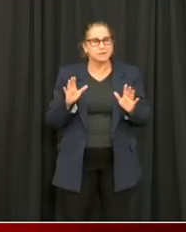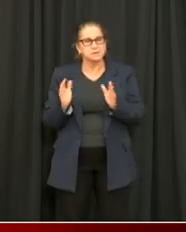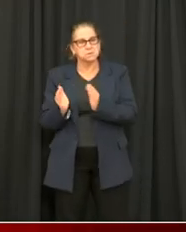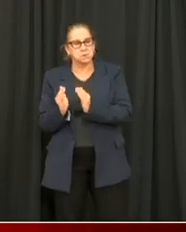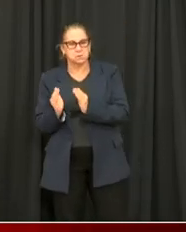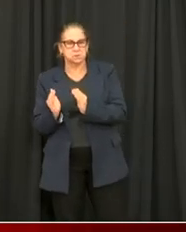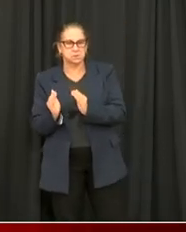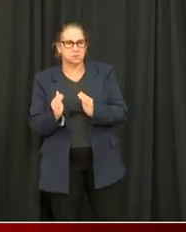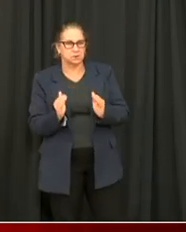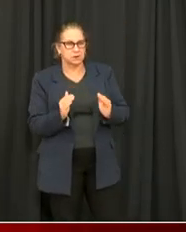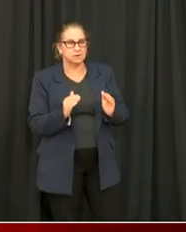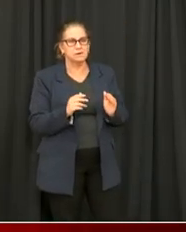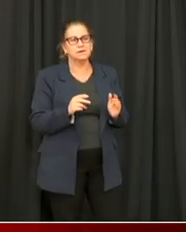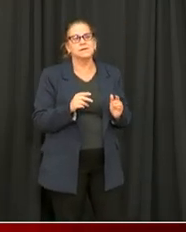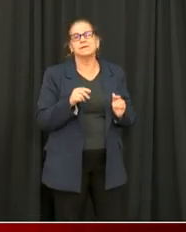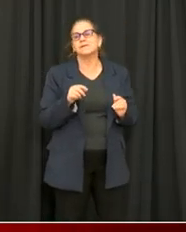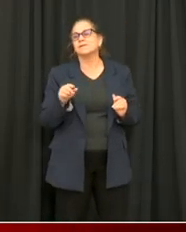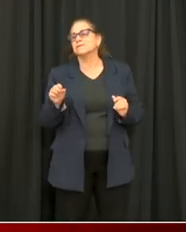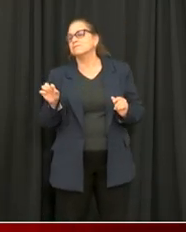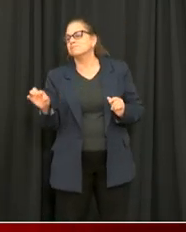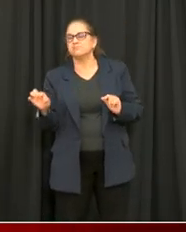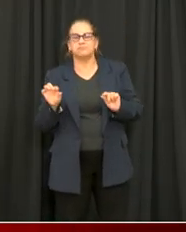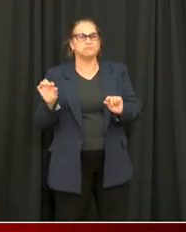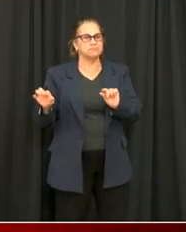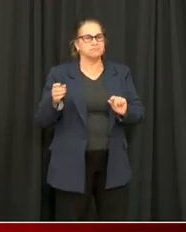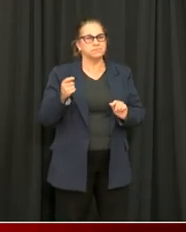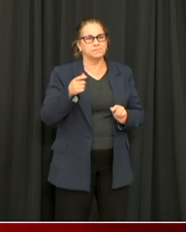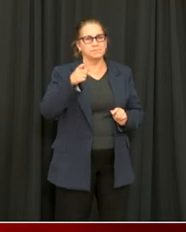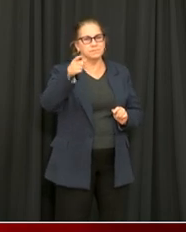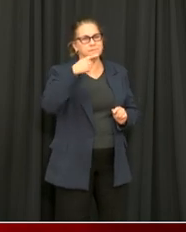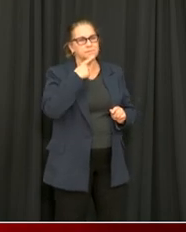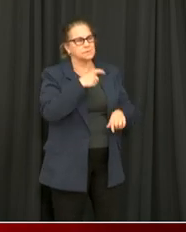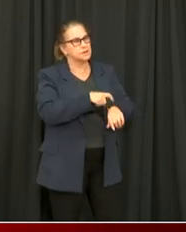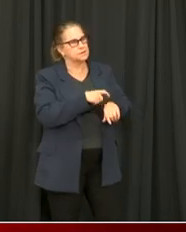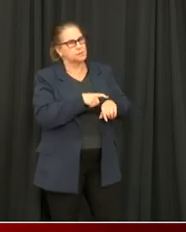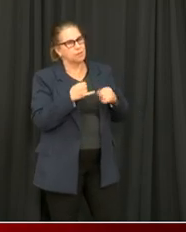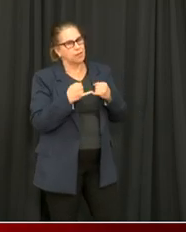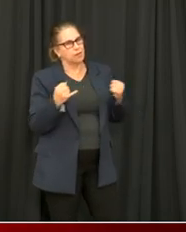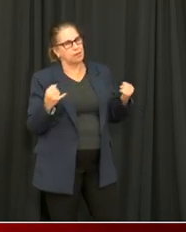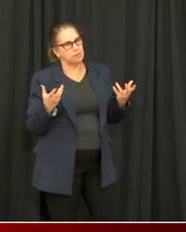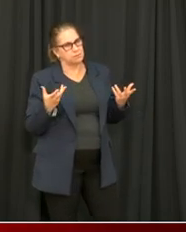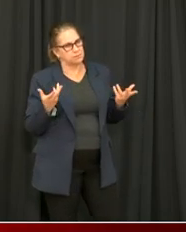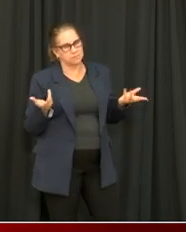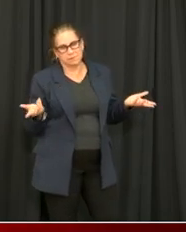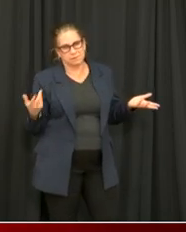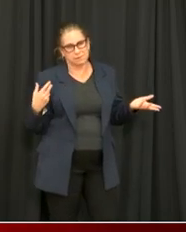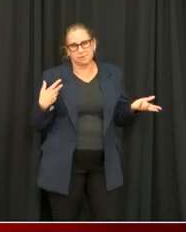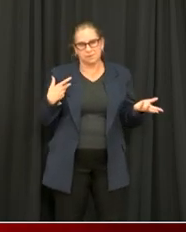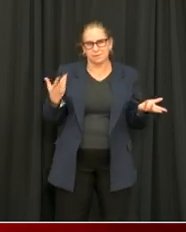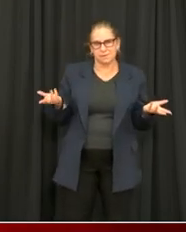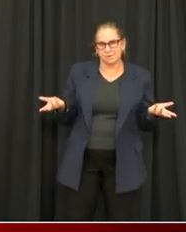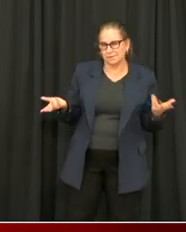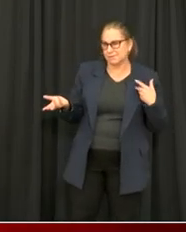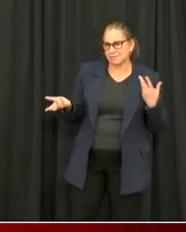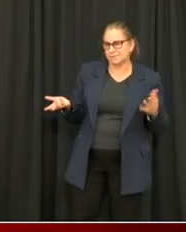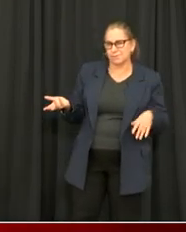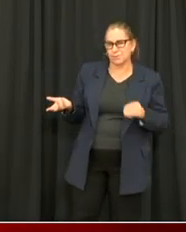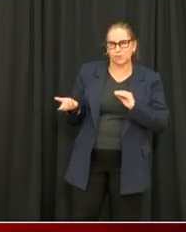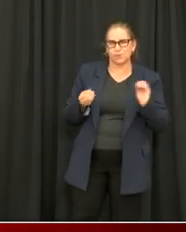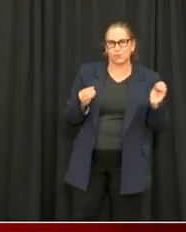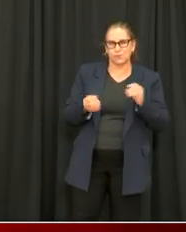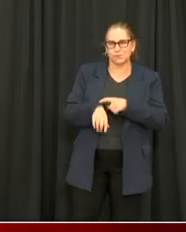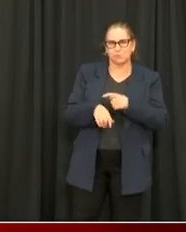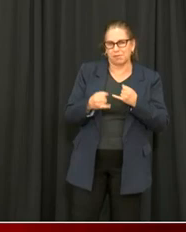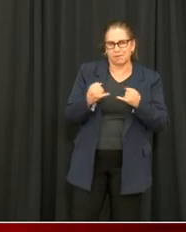be used. Timeline on how long it would remain in place? We haven't had that discussion yet, but to